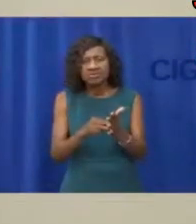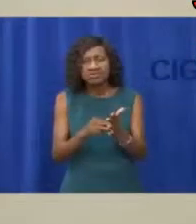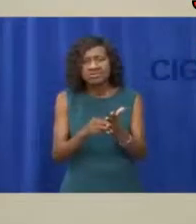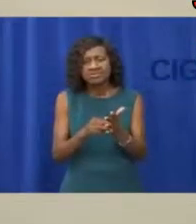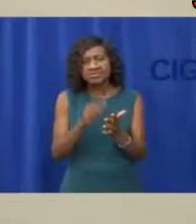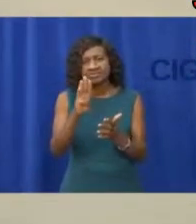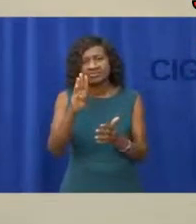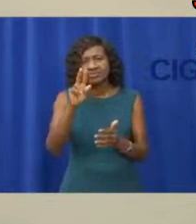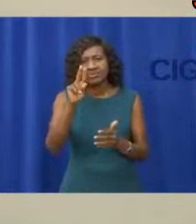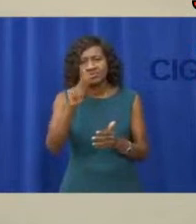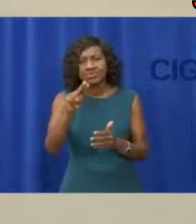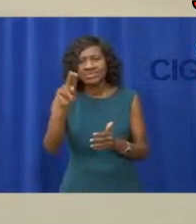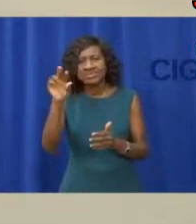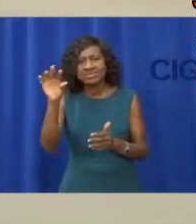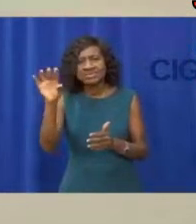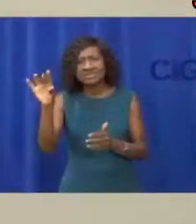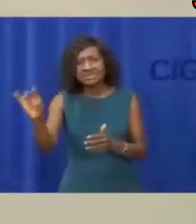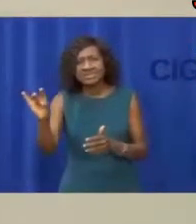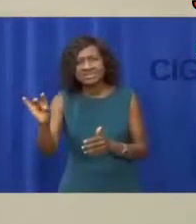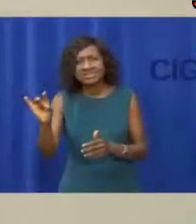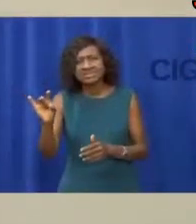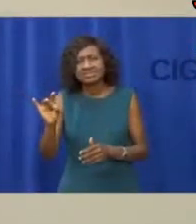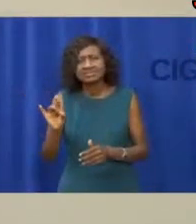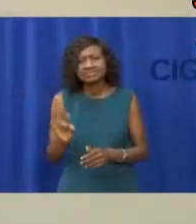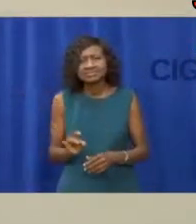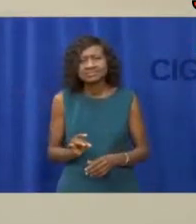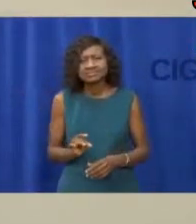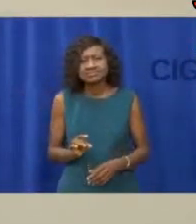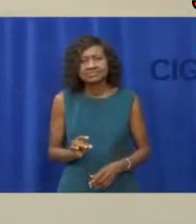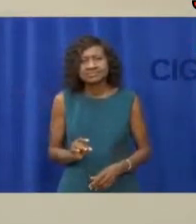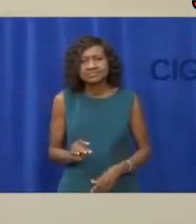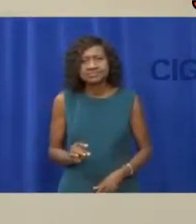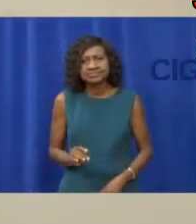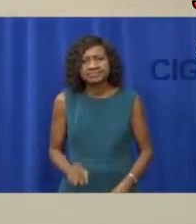12,428, up 837 overnight.